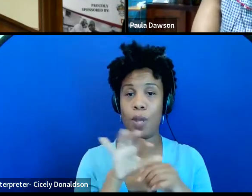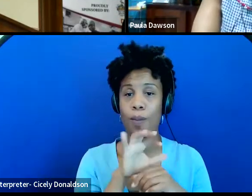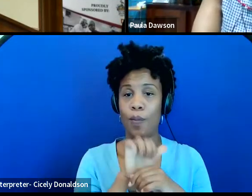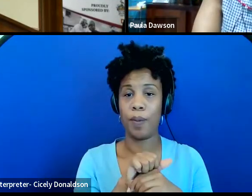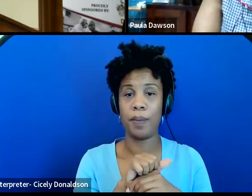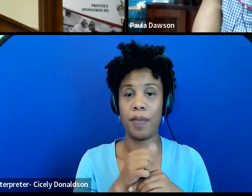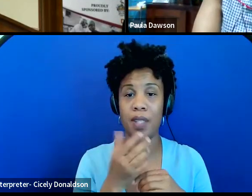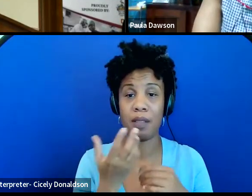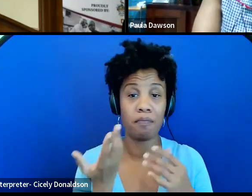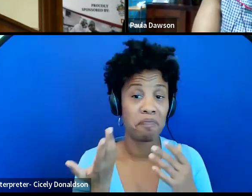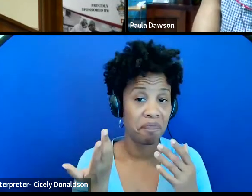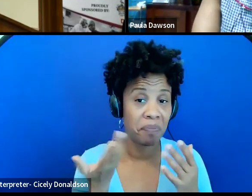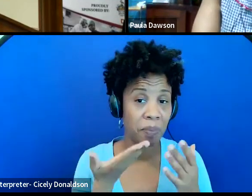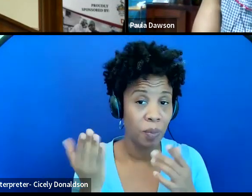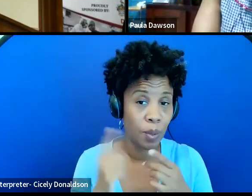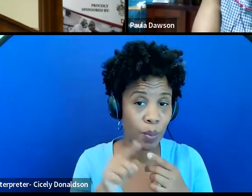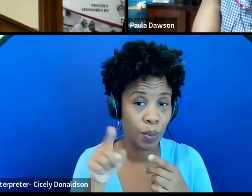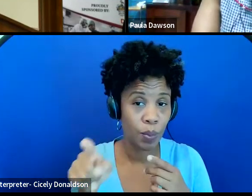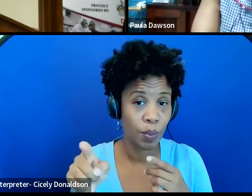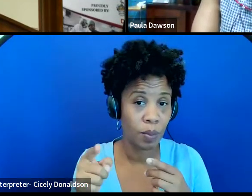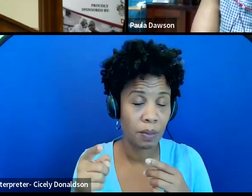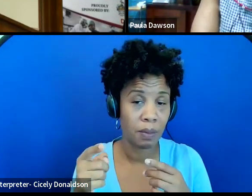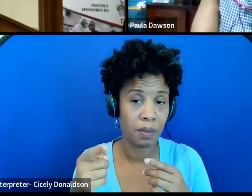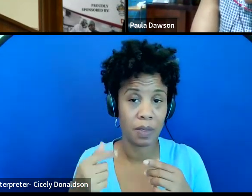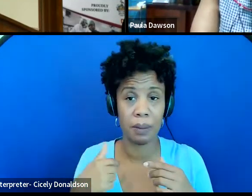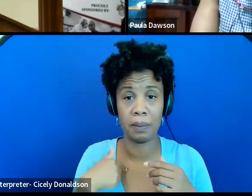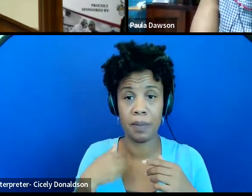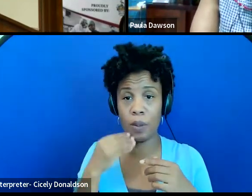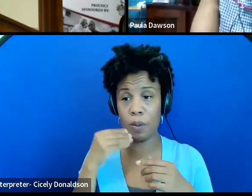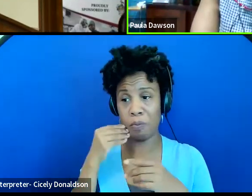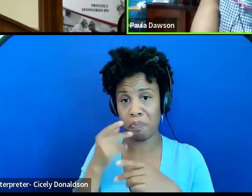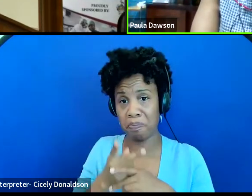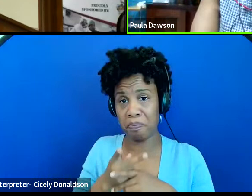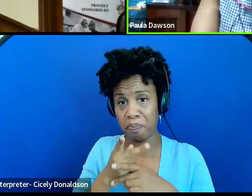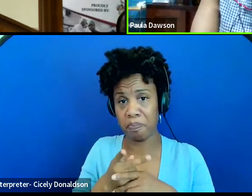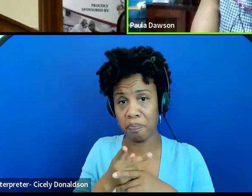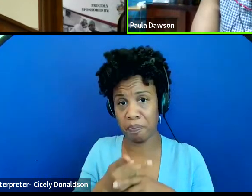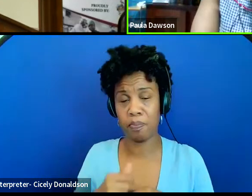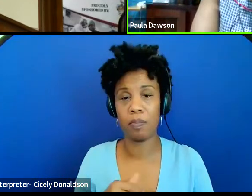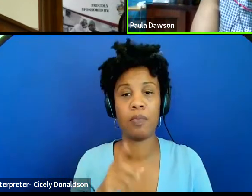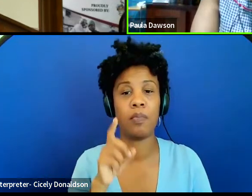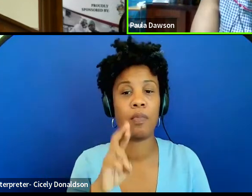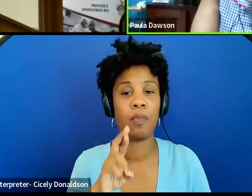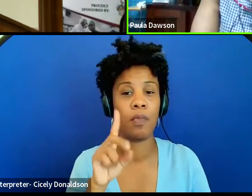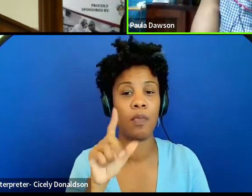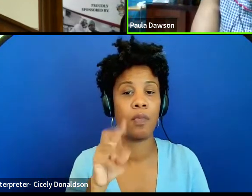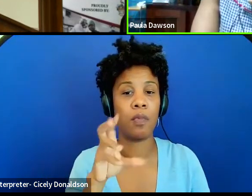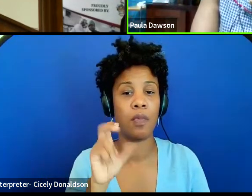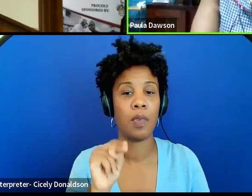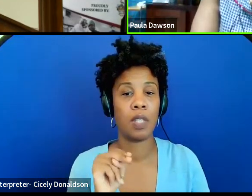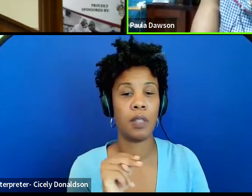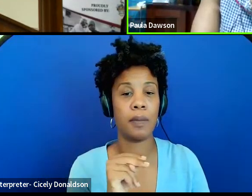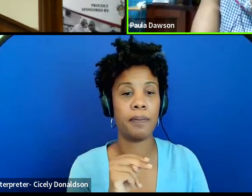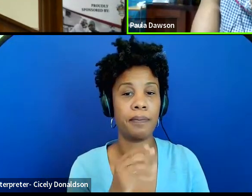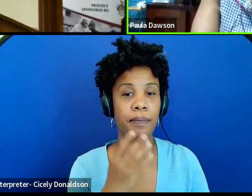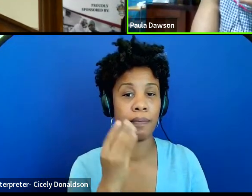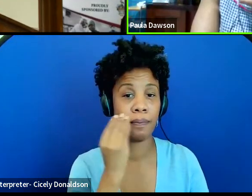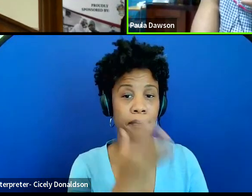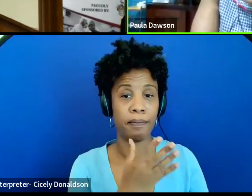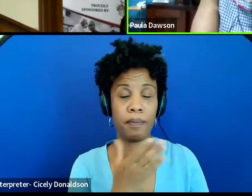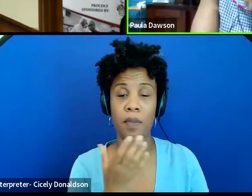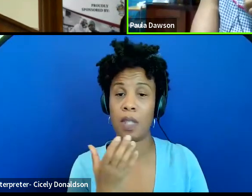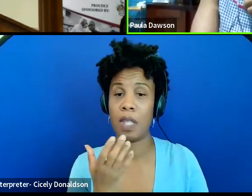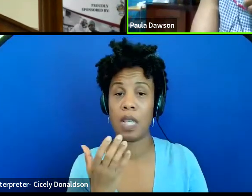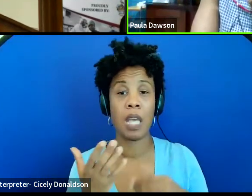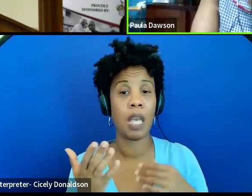I basically do what I'm doing at home with her. One thing with my clinic, Dr. Bent will tell you, we turn back no one.